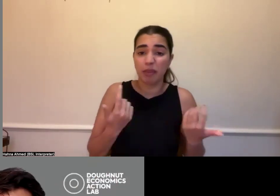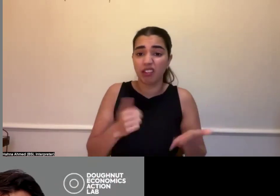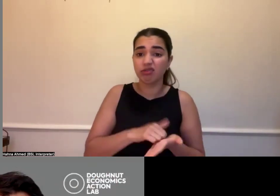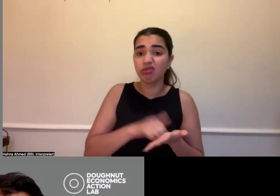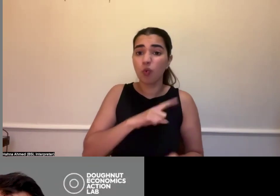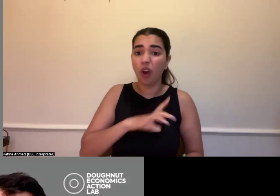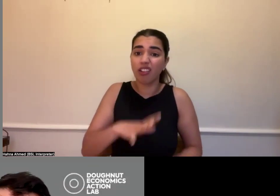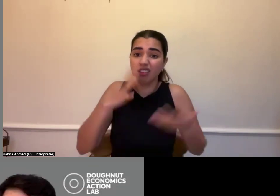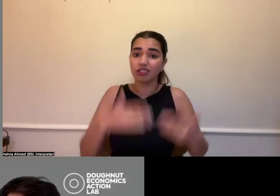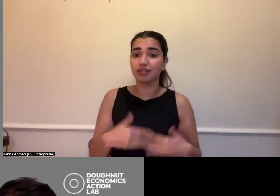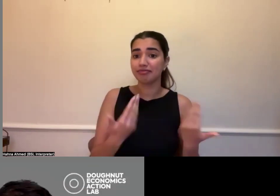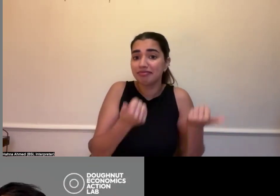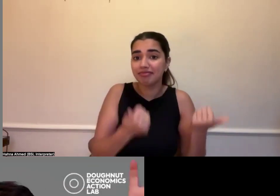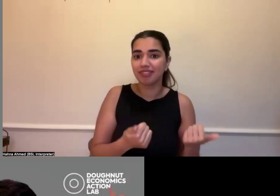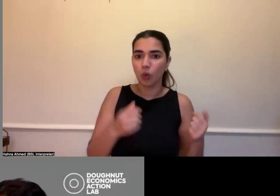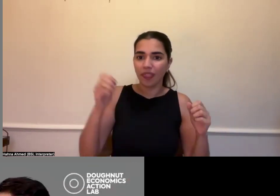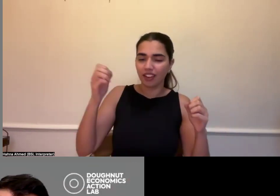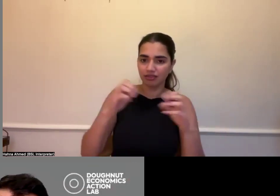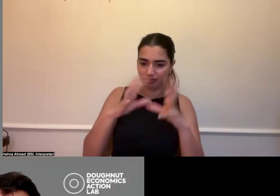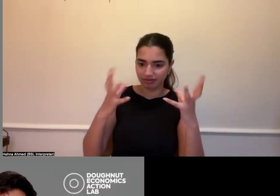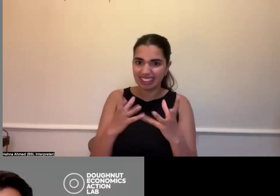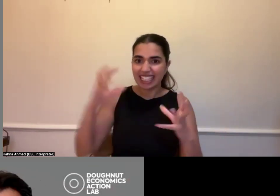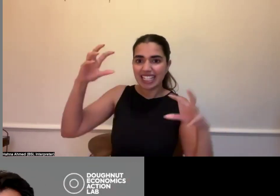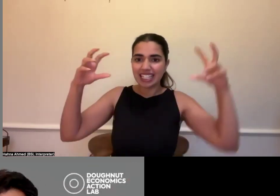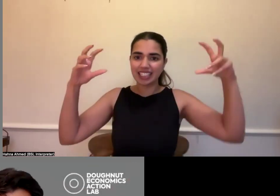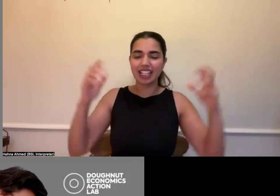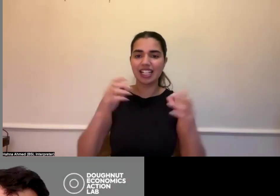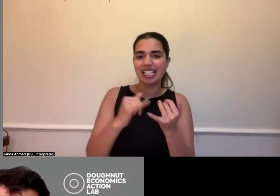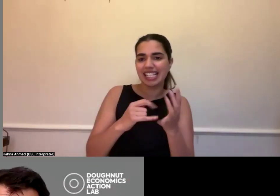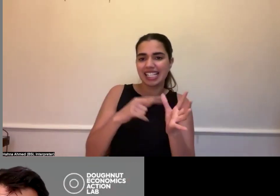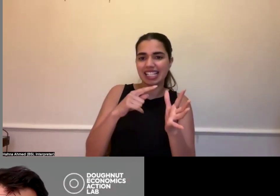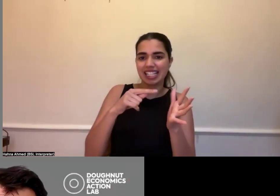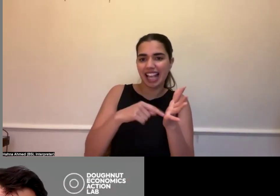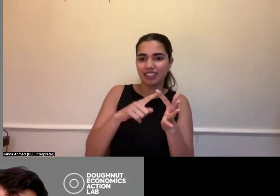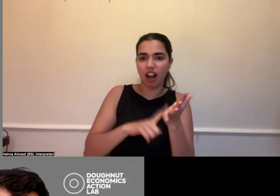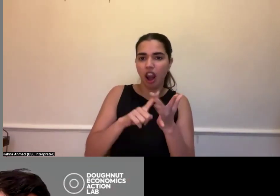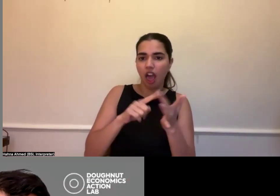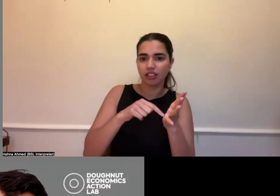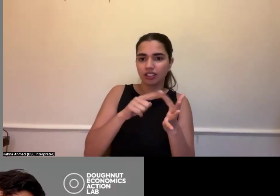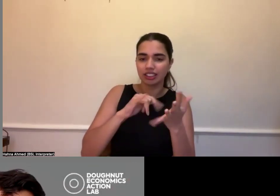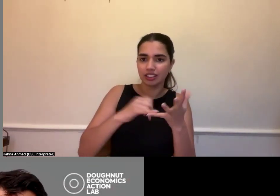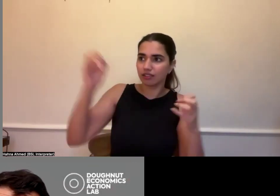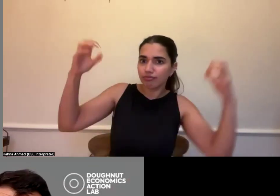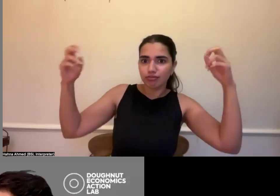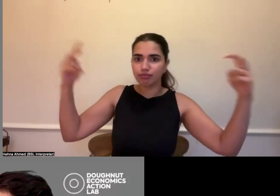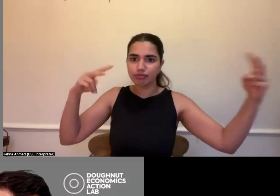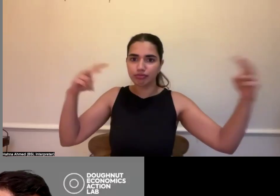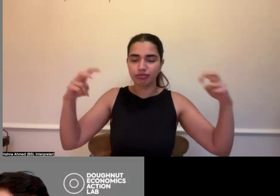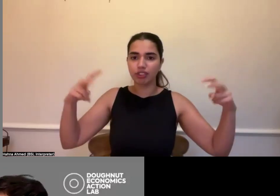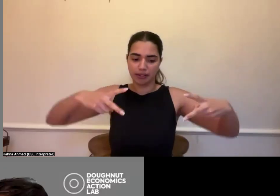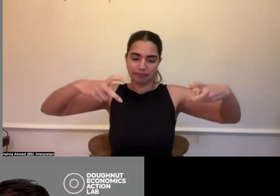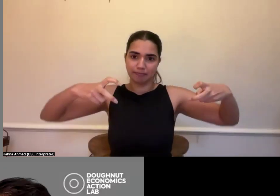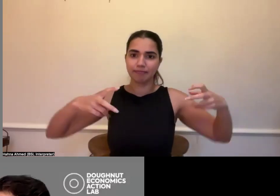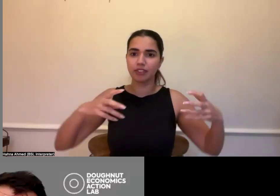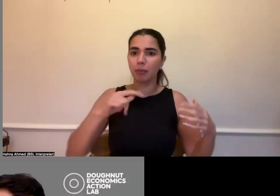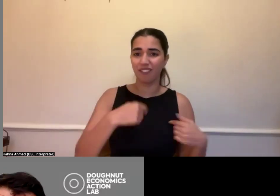cool, with satellites and who knows what else. But another part of me is actually really sees data as secondary